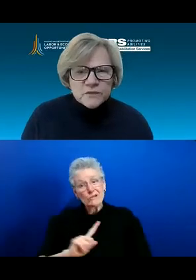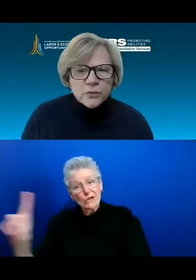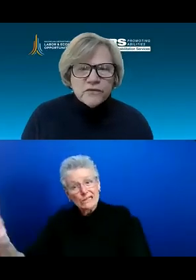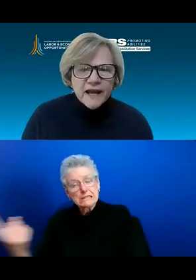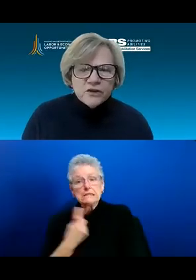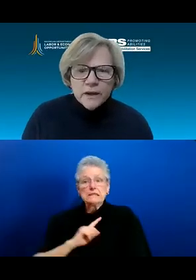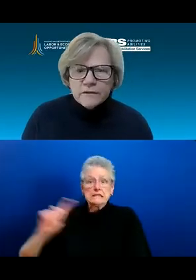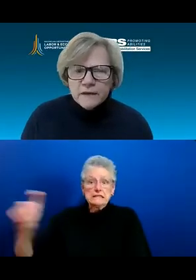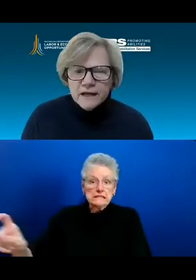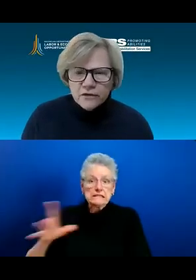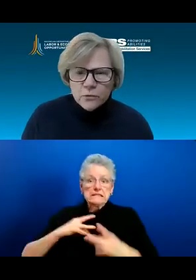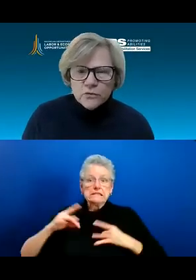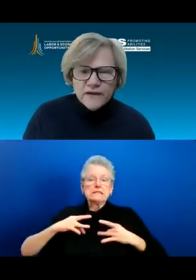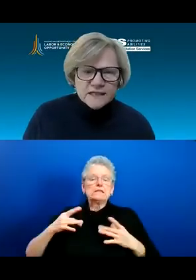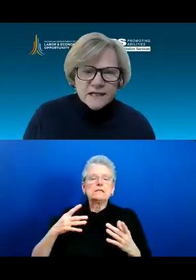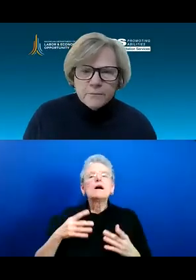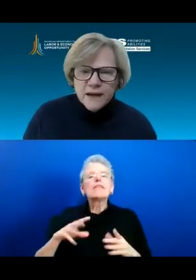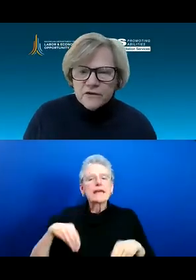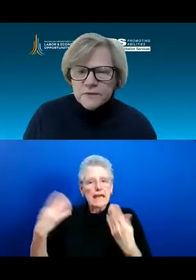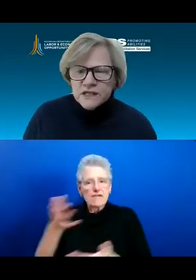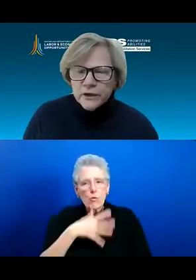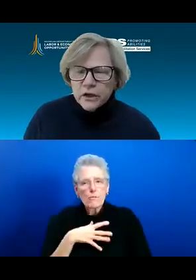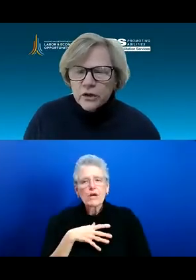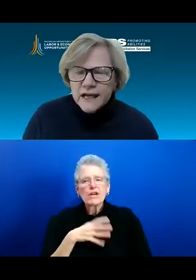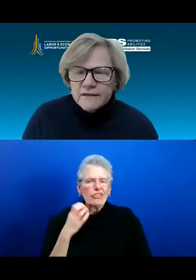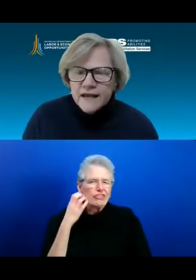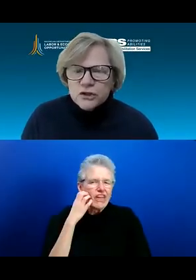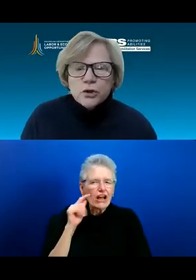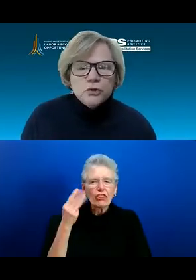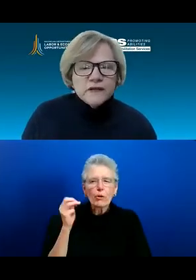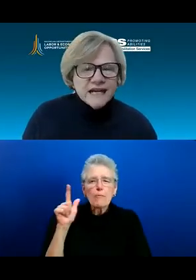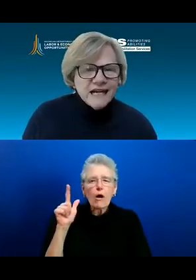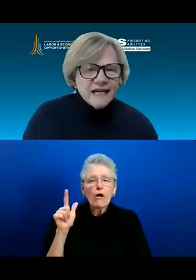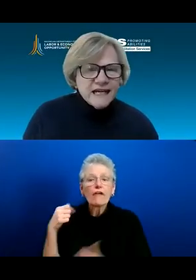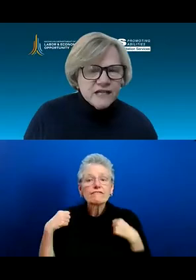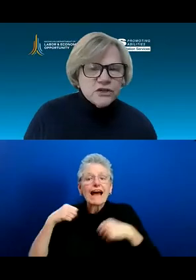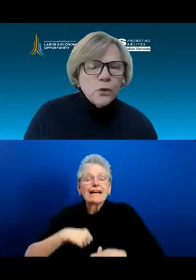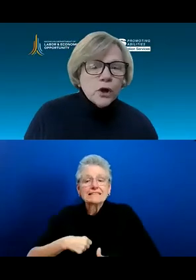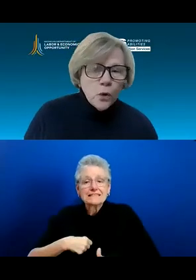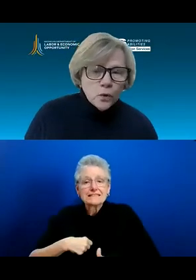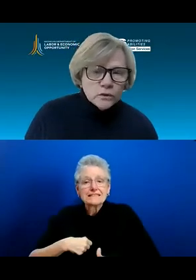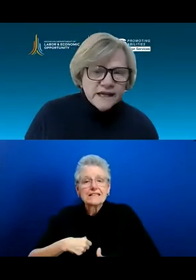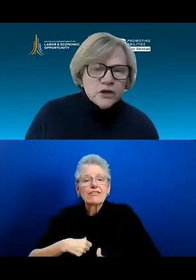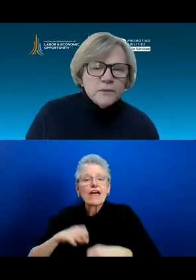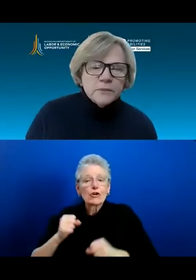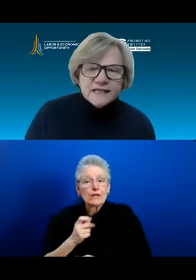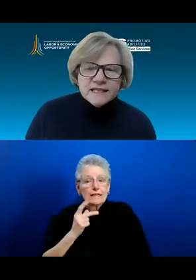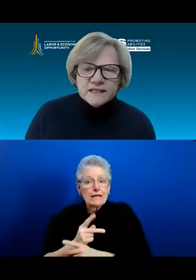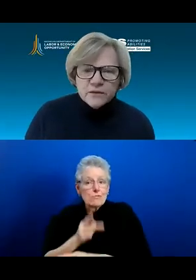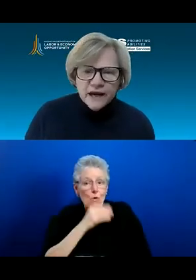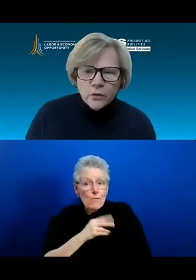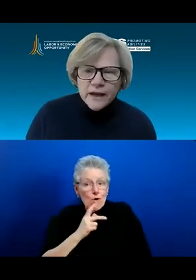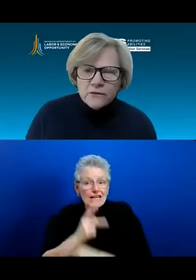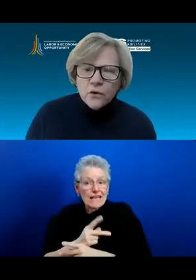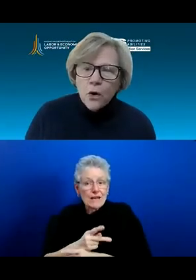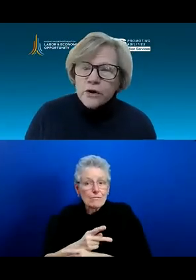She was provided with a thermal vest made of material that could retain heat or cold. It could be placed into